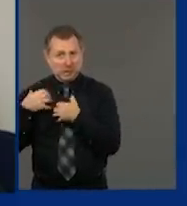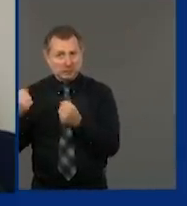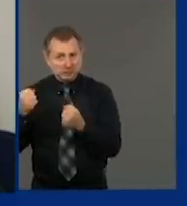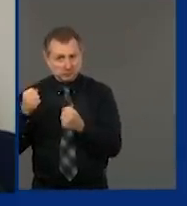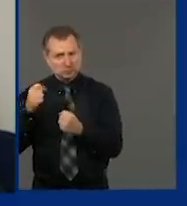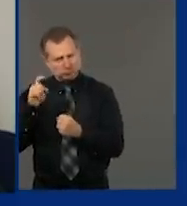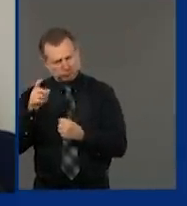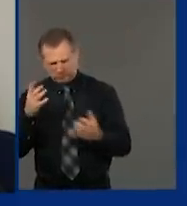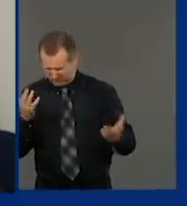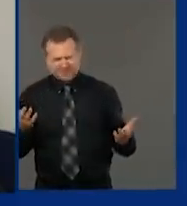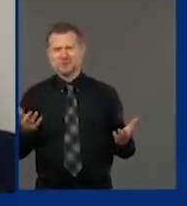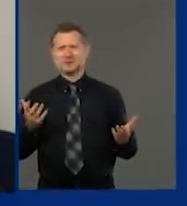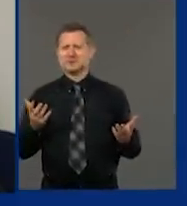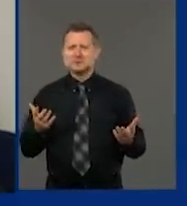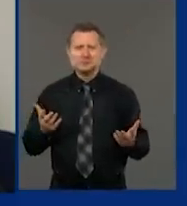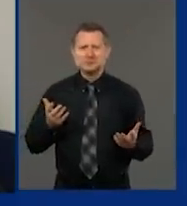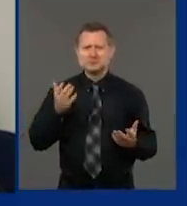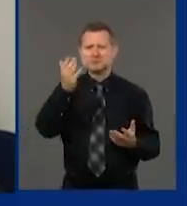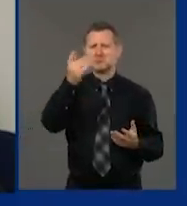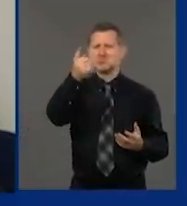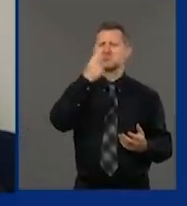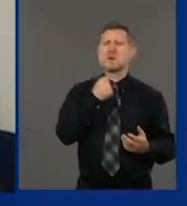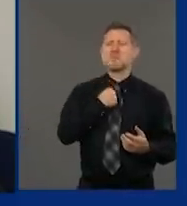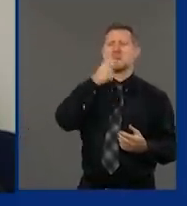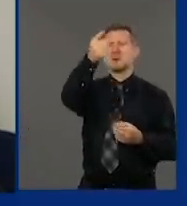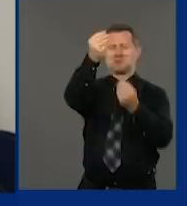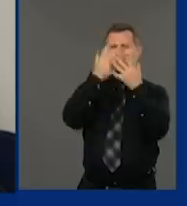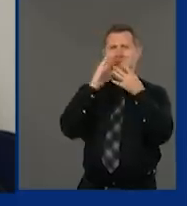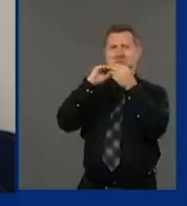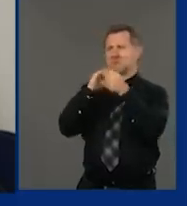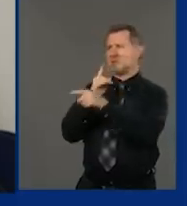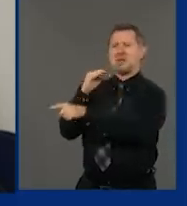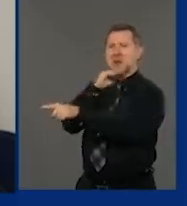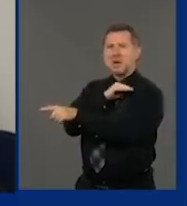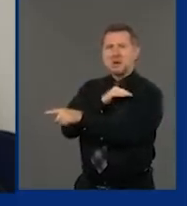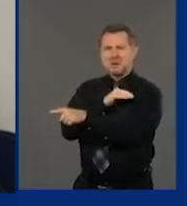policy if you say the person is lying?